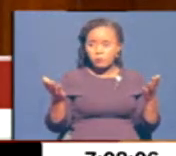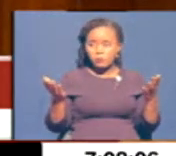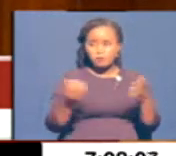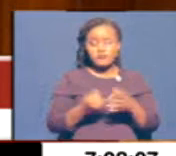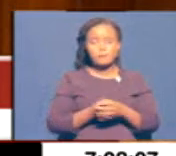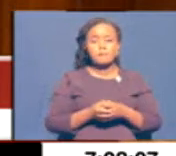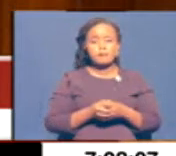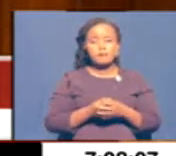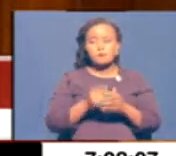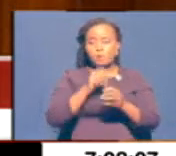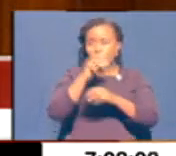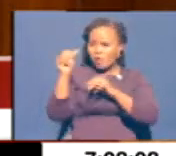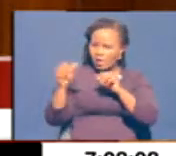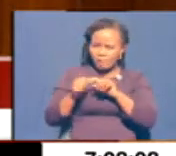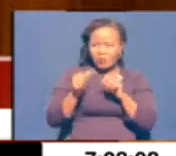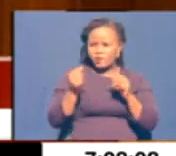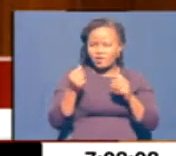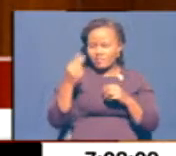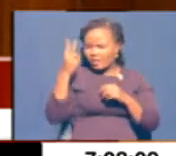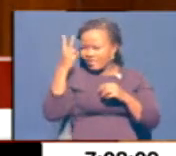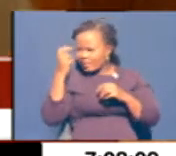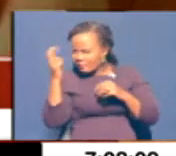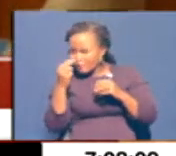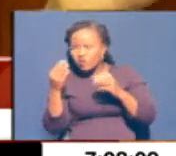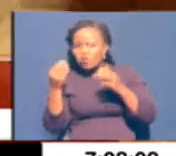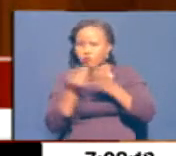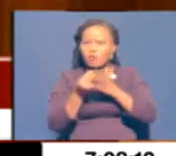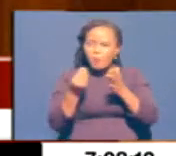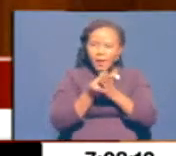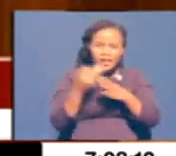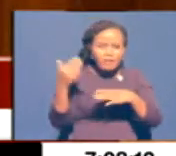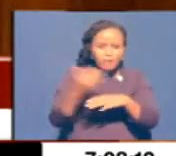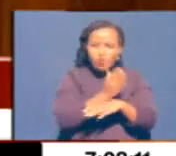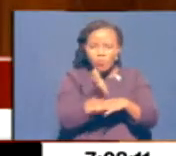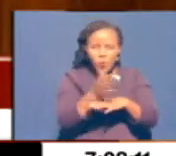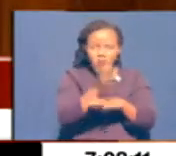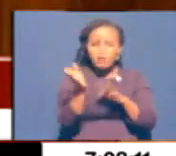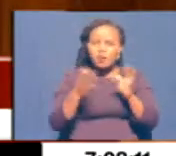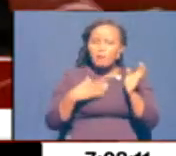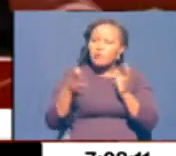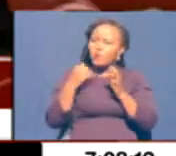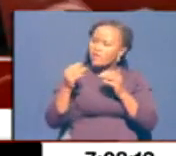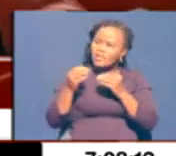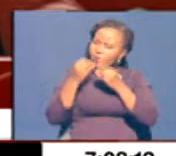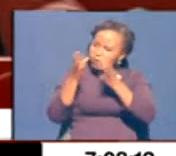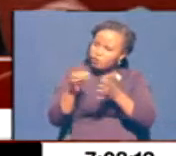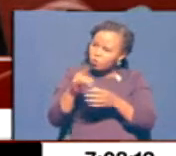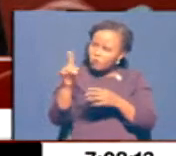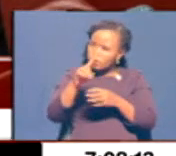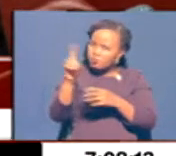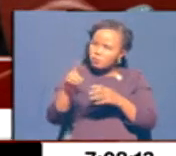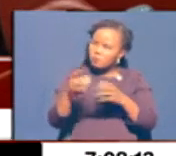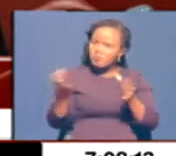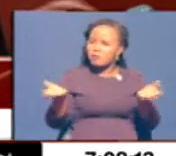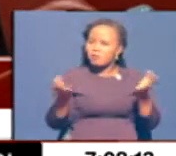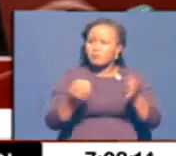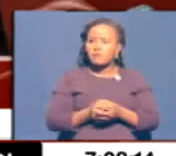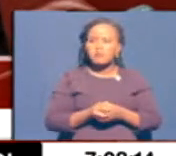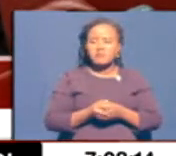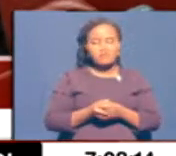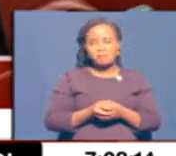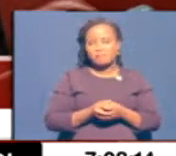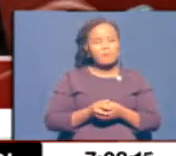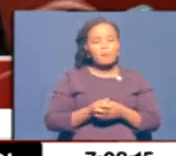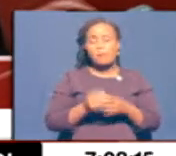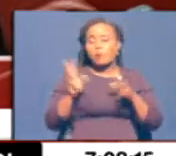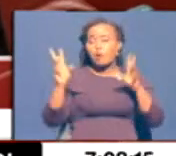Of course on suspicion of money laundering. So I just wanted to make that question to you. And not lend such an amount of